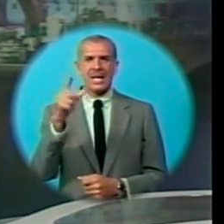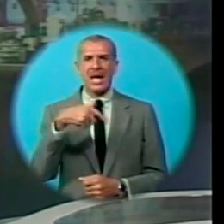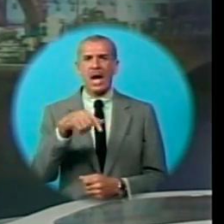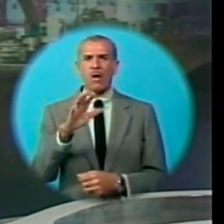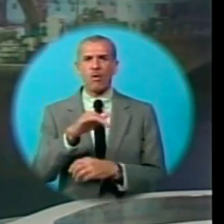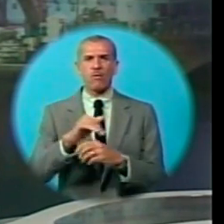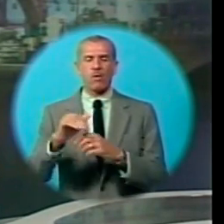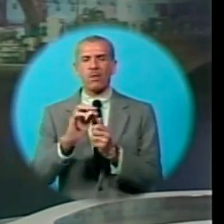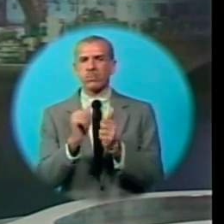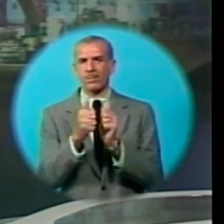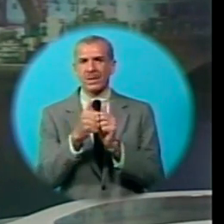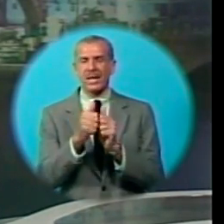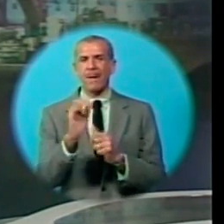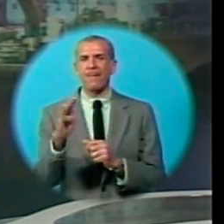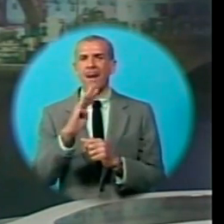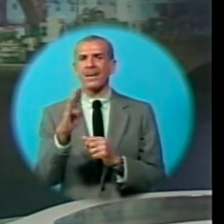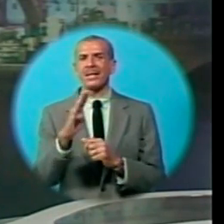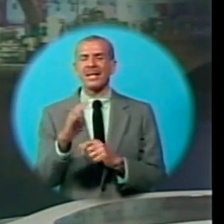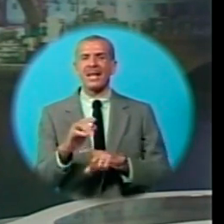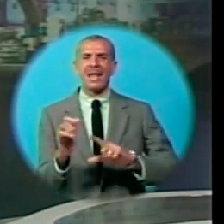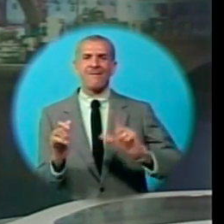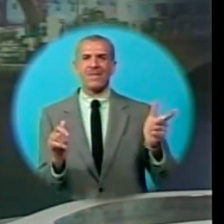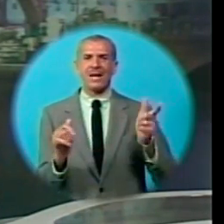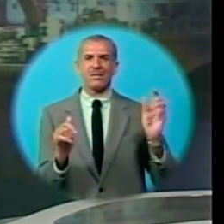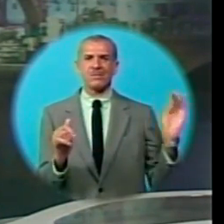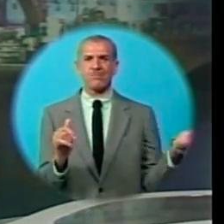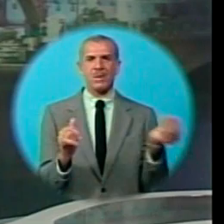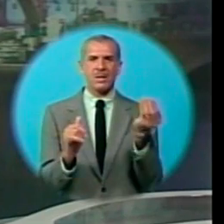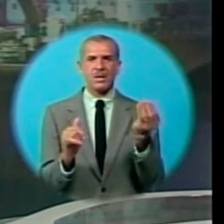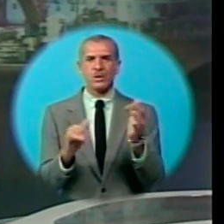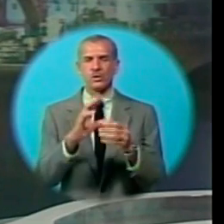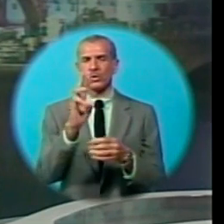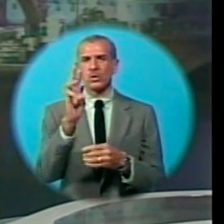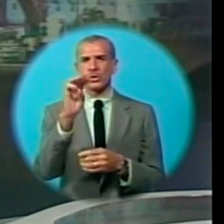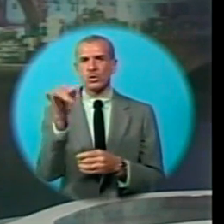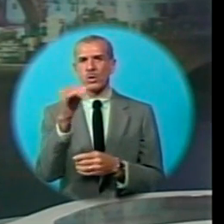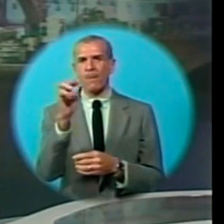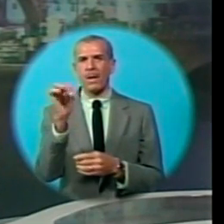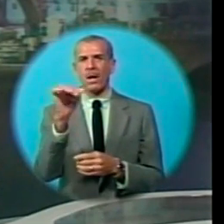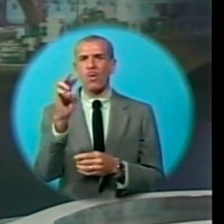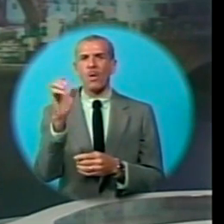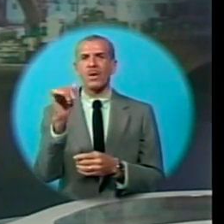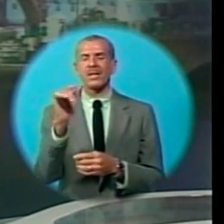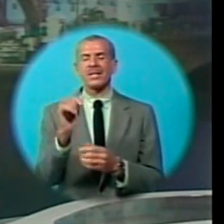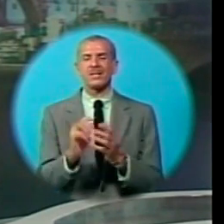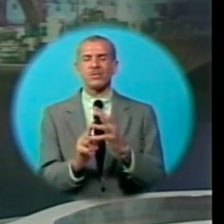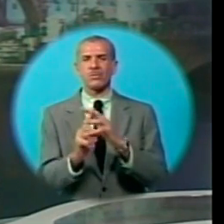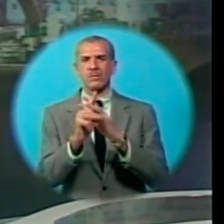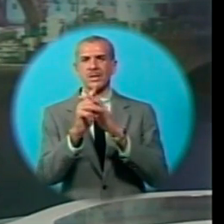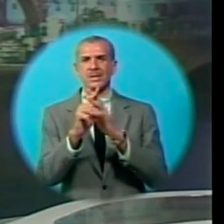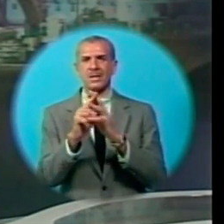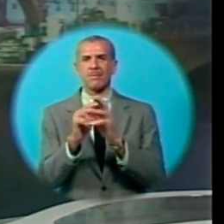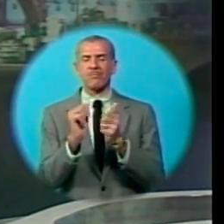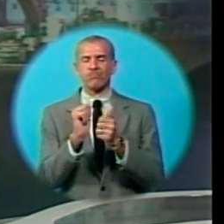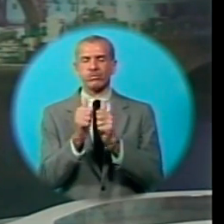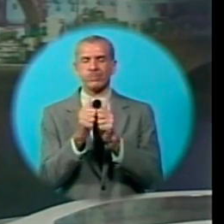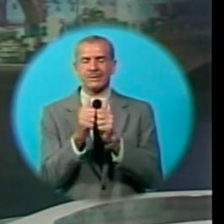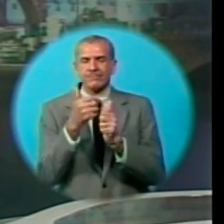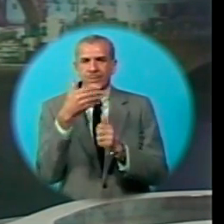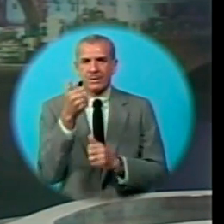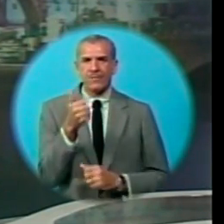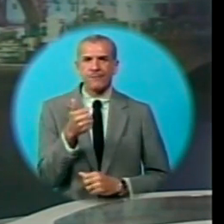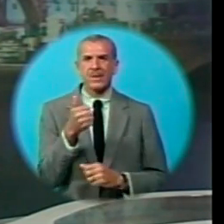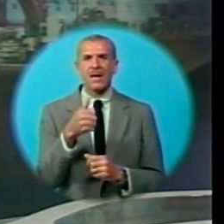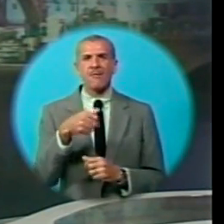Year, while Barbadian left-arm spinner Jamal Warrican is the Emerging Player of the Year. Former Barbados